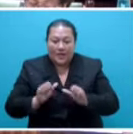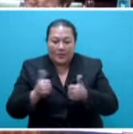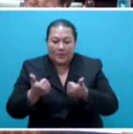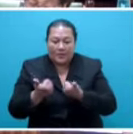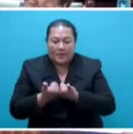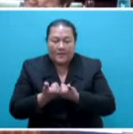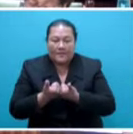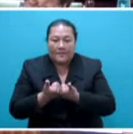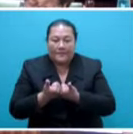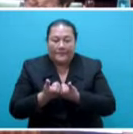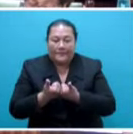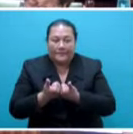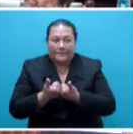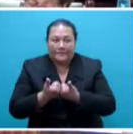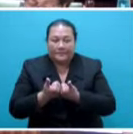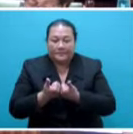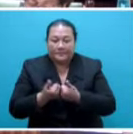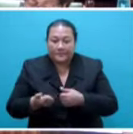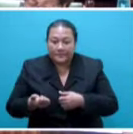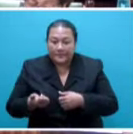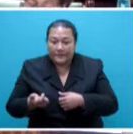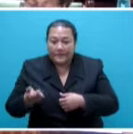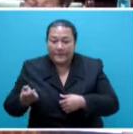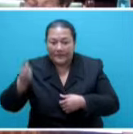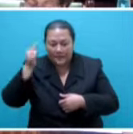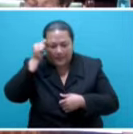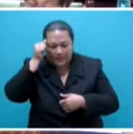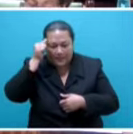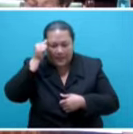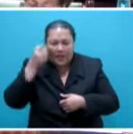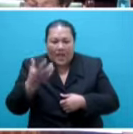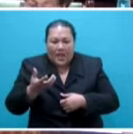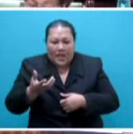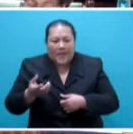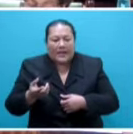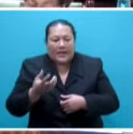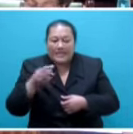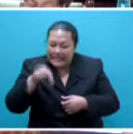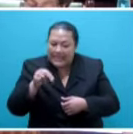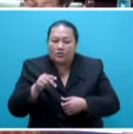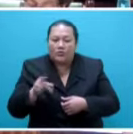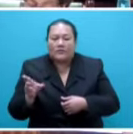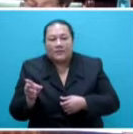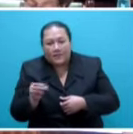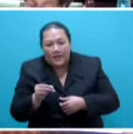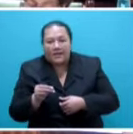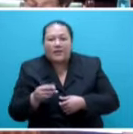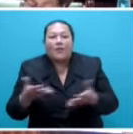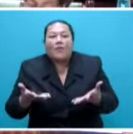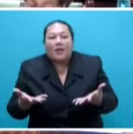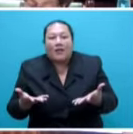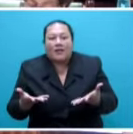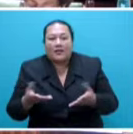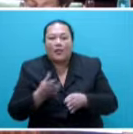know that it's done on a vote basis. And we would like to still